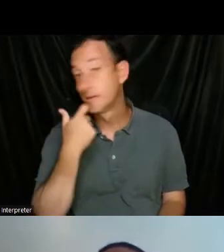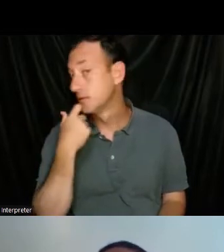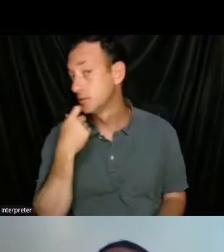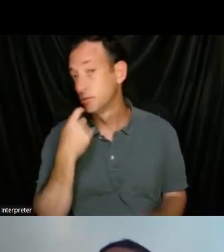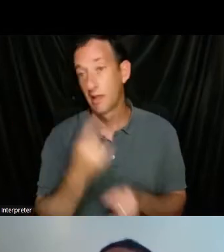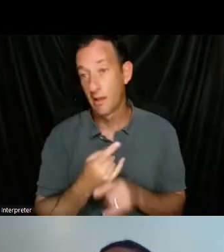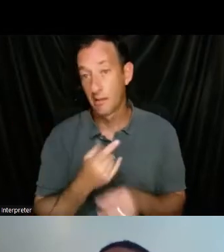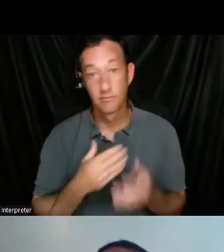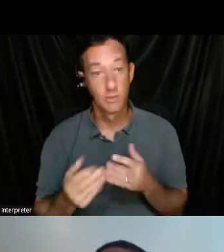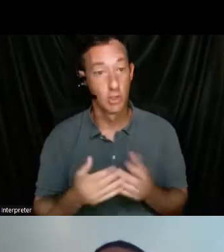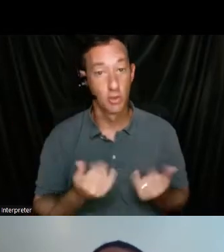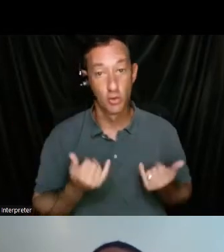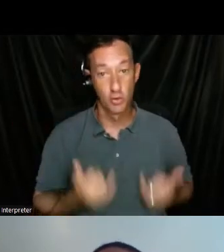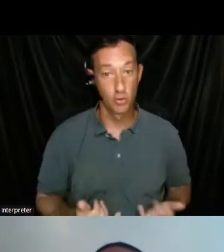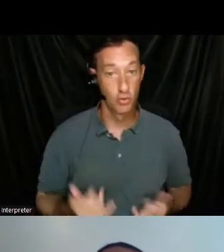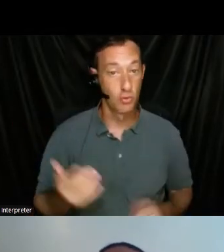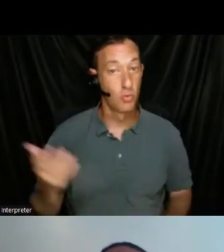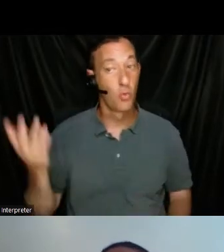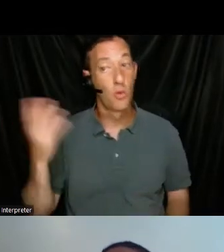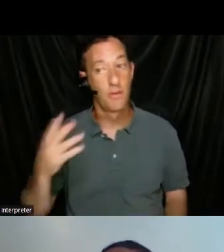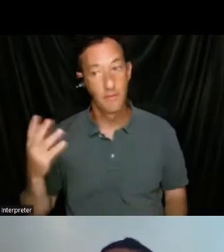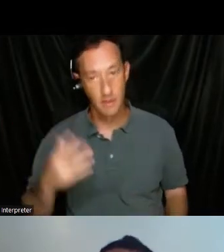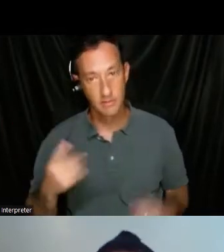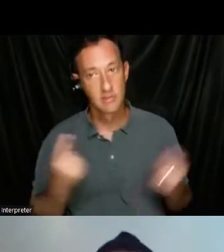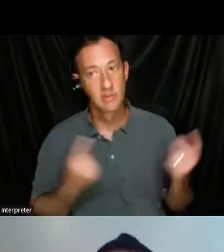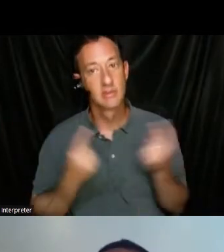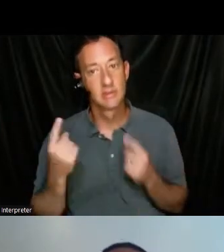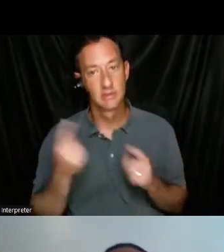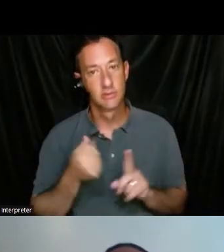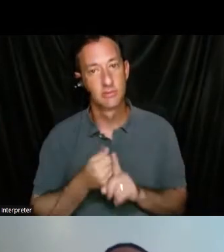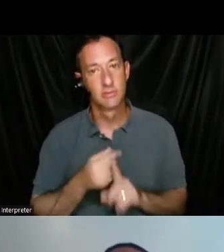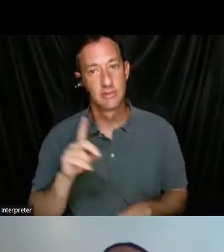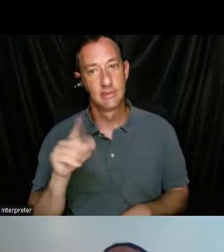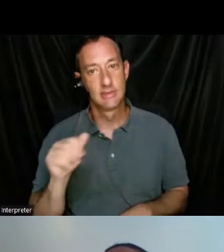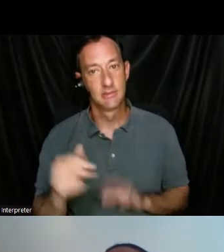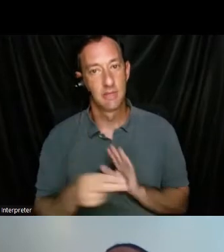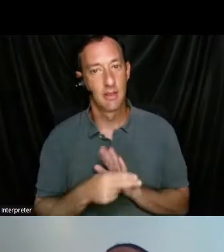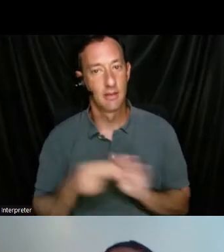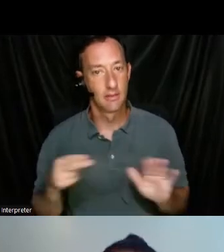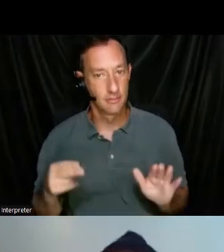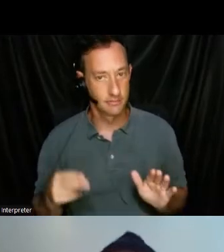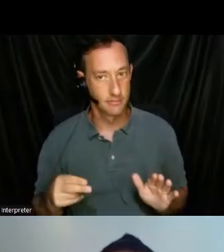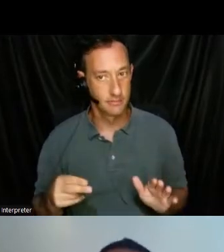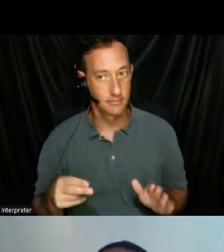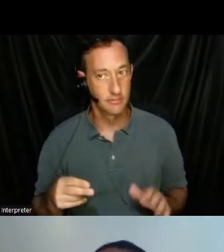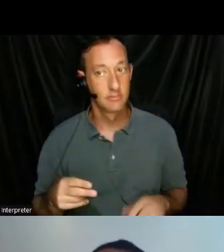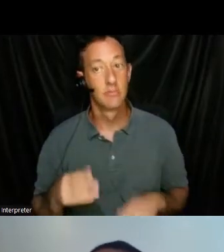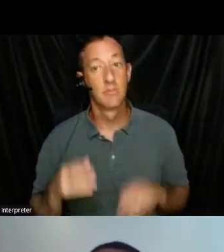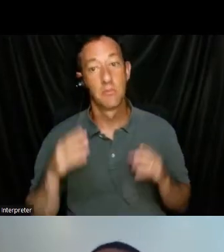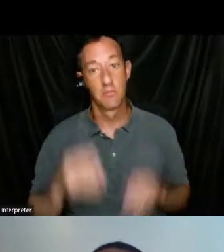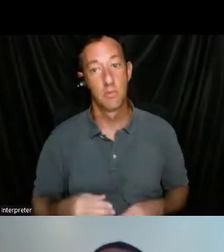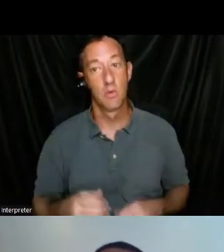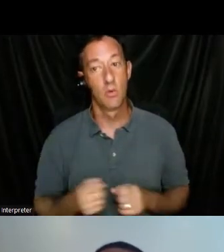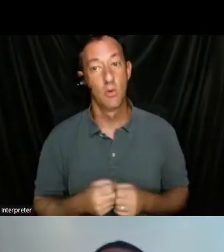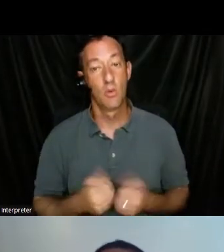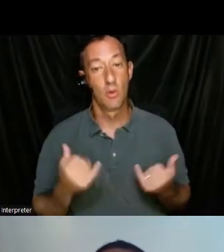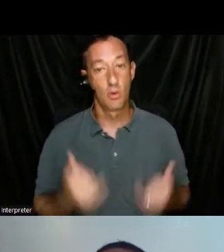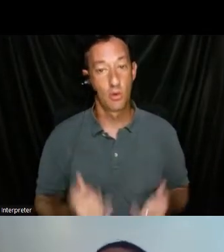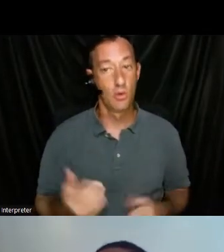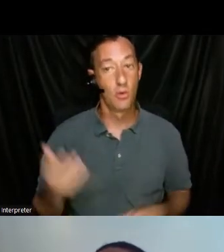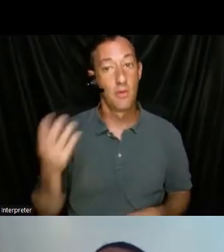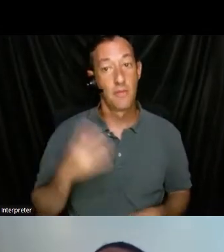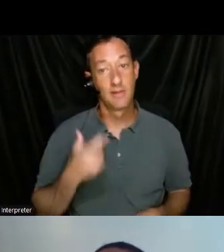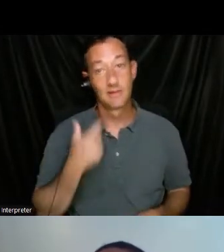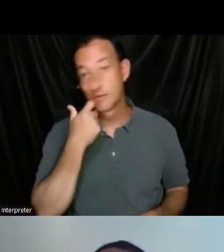whether it's current or past, is generally considered a disability. And so an individual with a current or past addiction